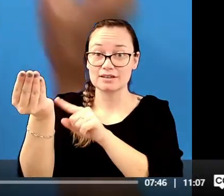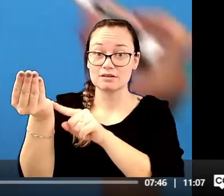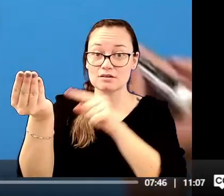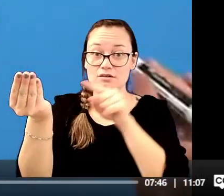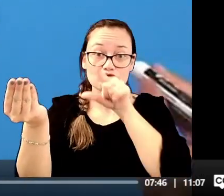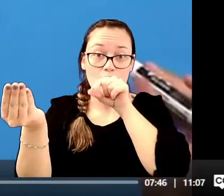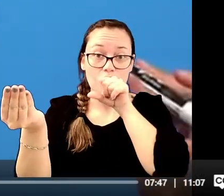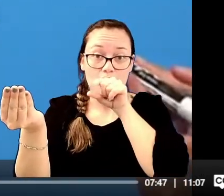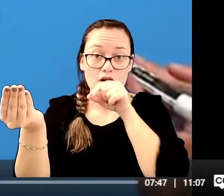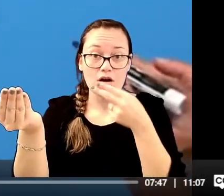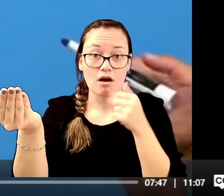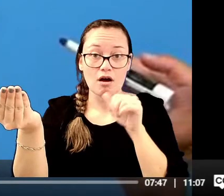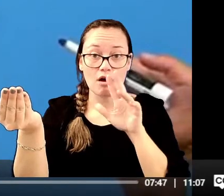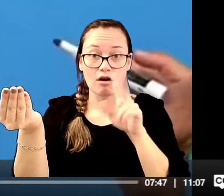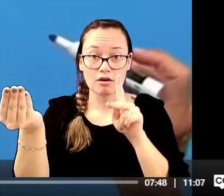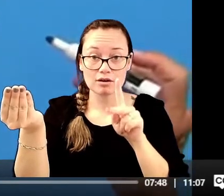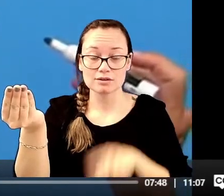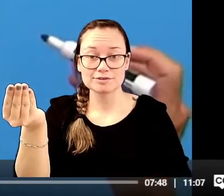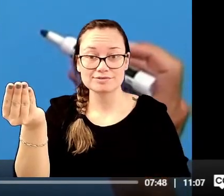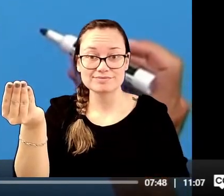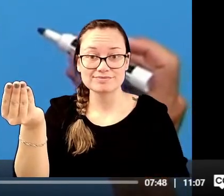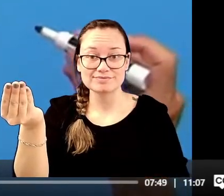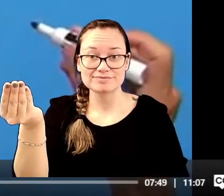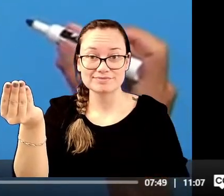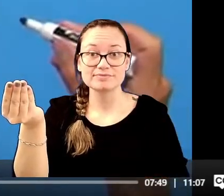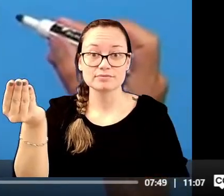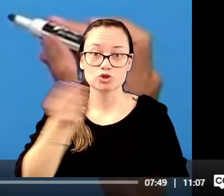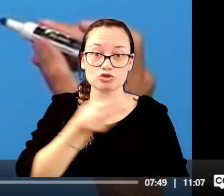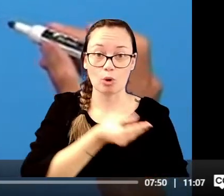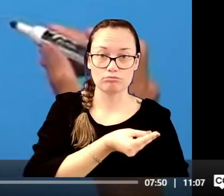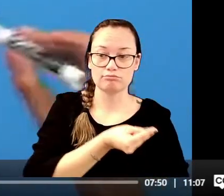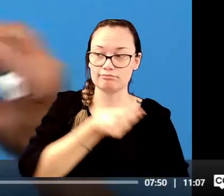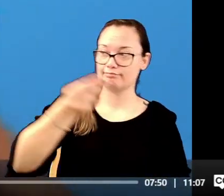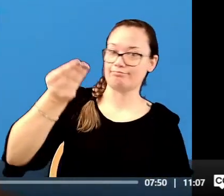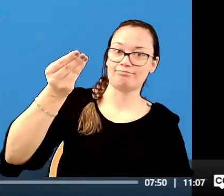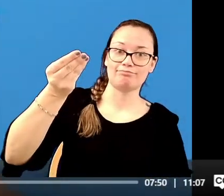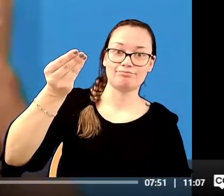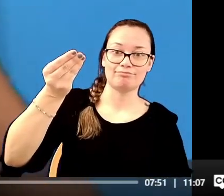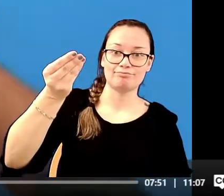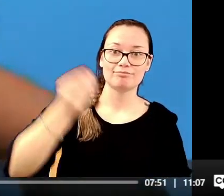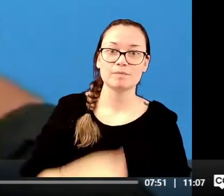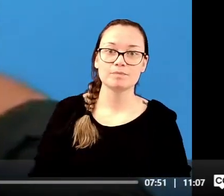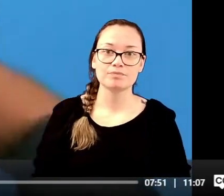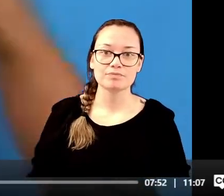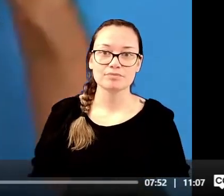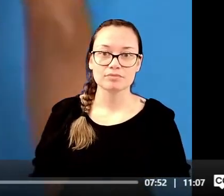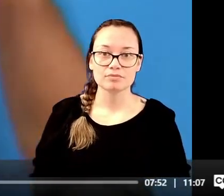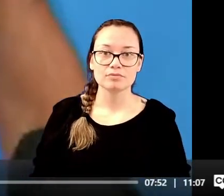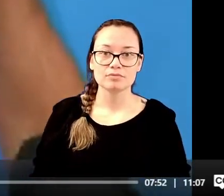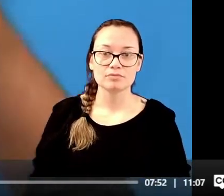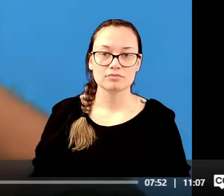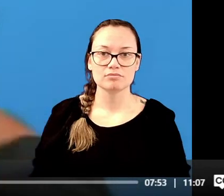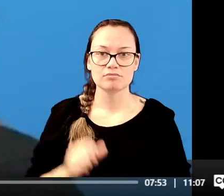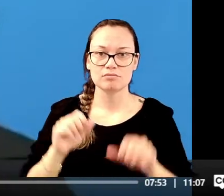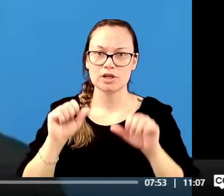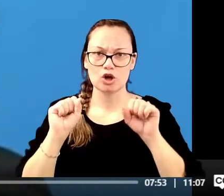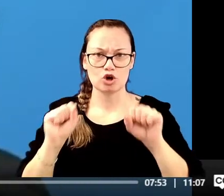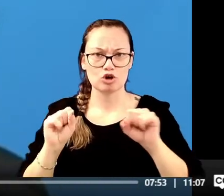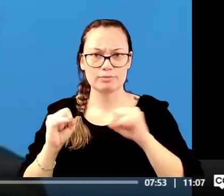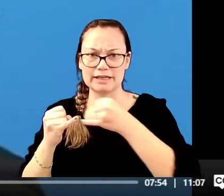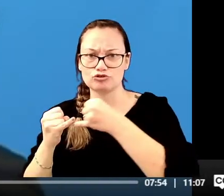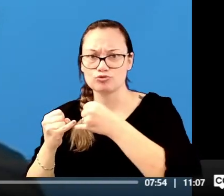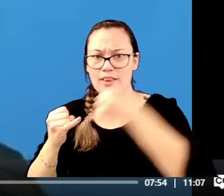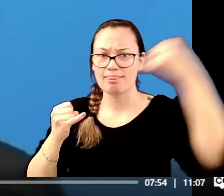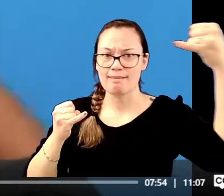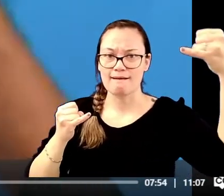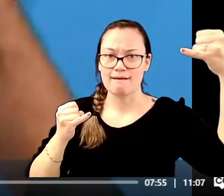draw an arrow there showing that the energy is moving from the rabbit to the hawk. And if we do that, like if this could be a straight line, right? This could be a